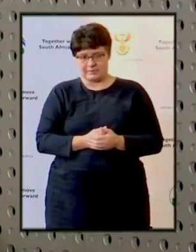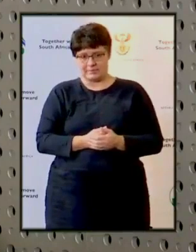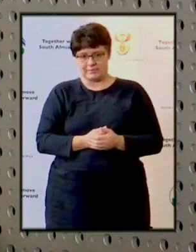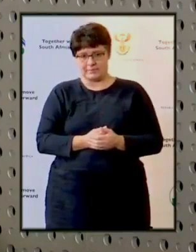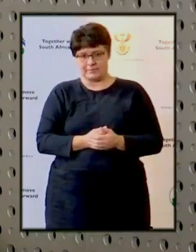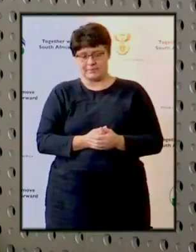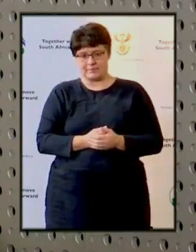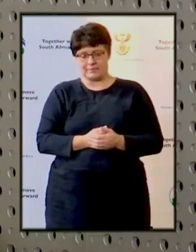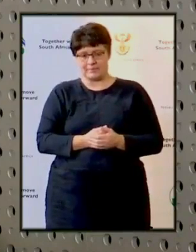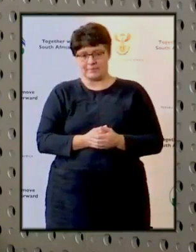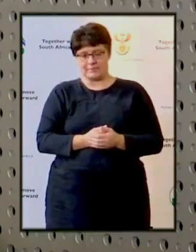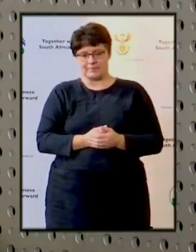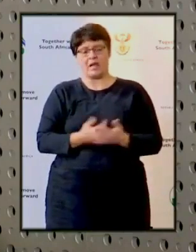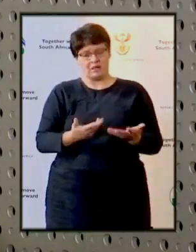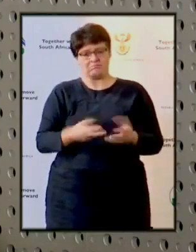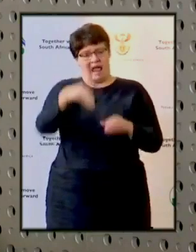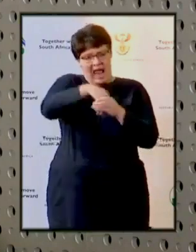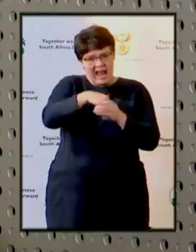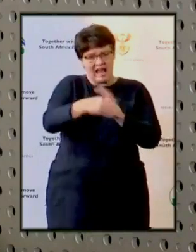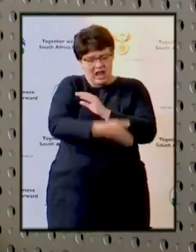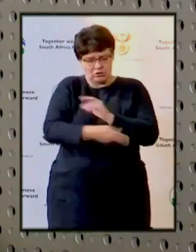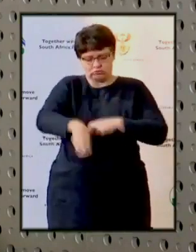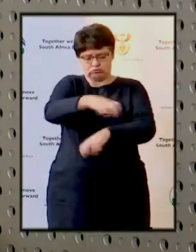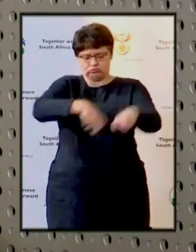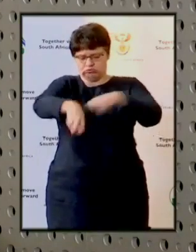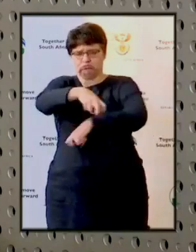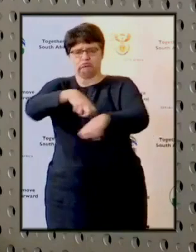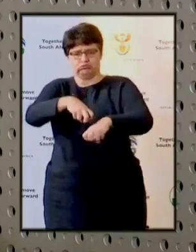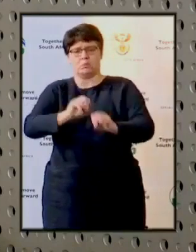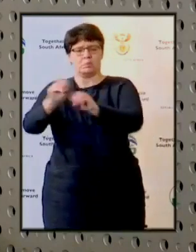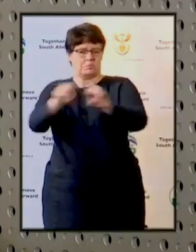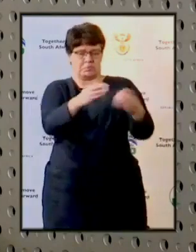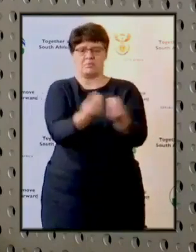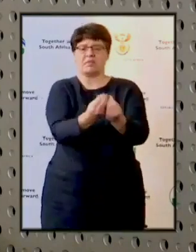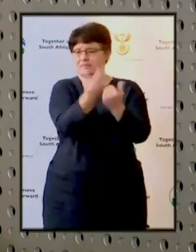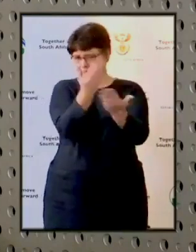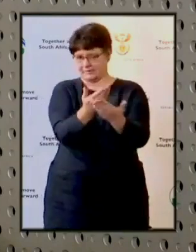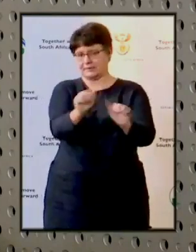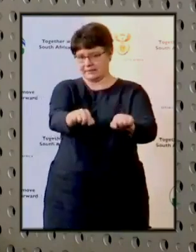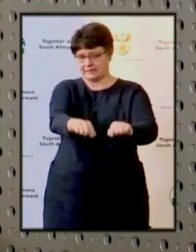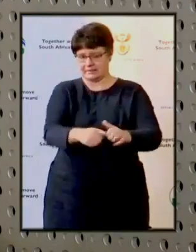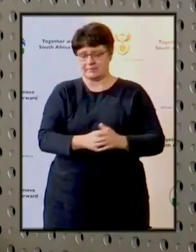around the country. And we are saying that